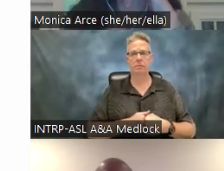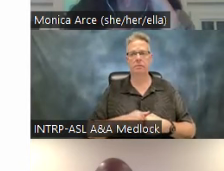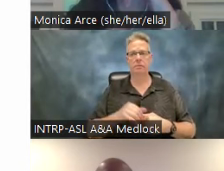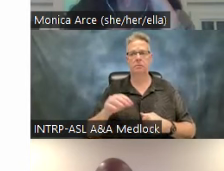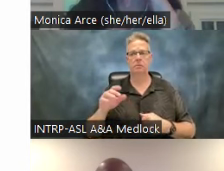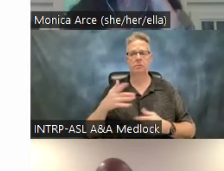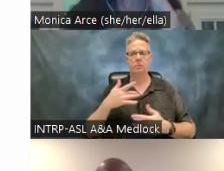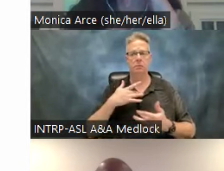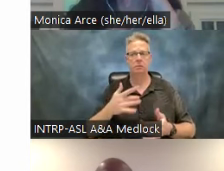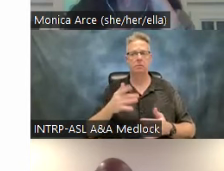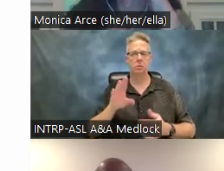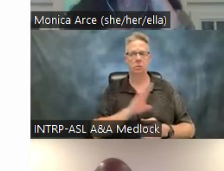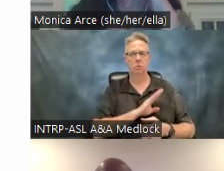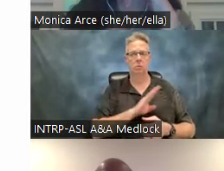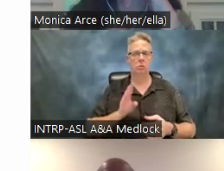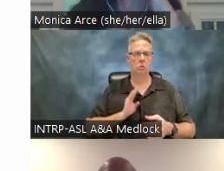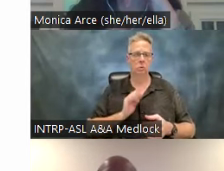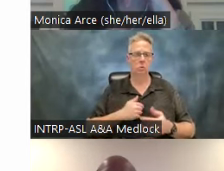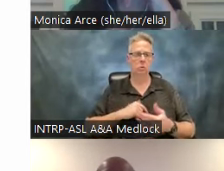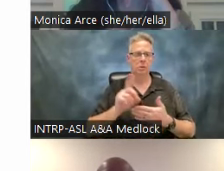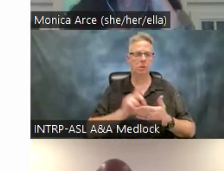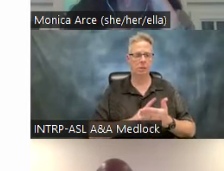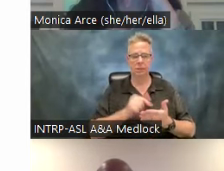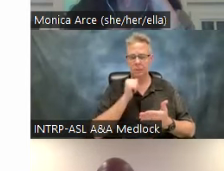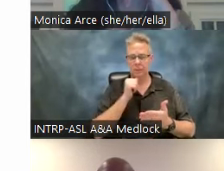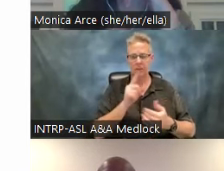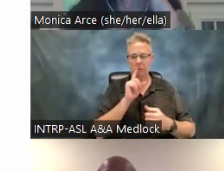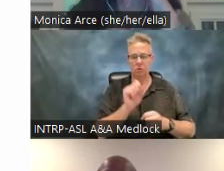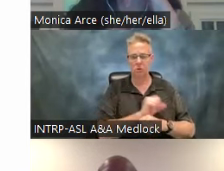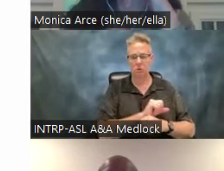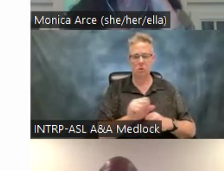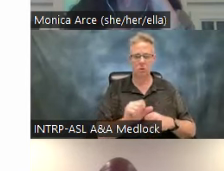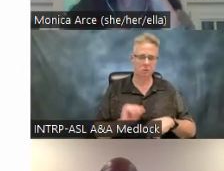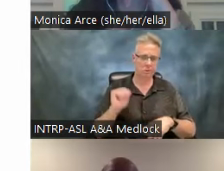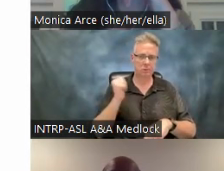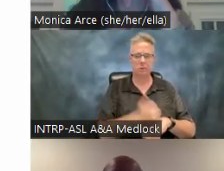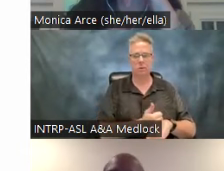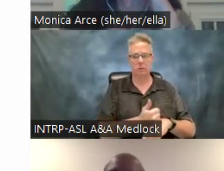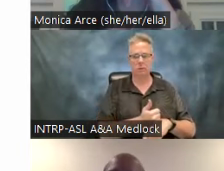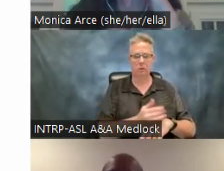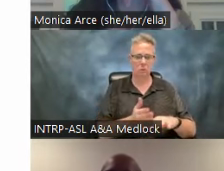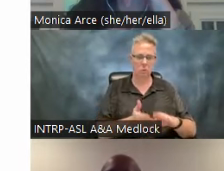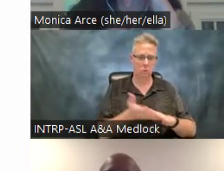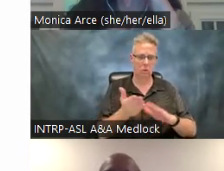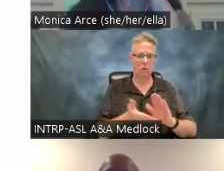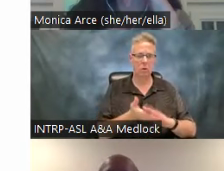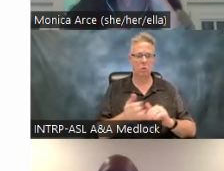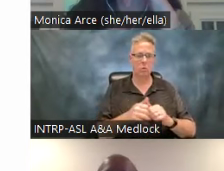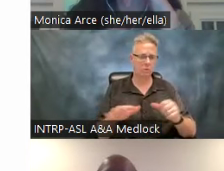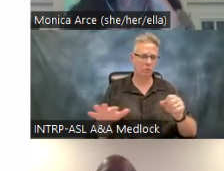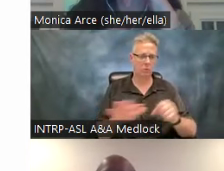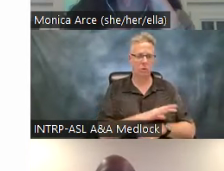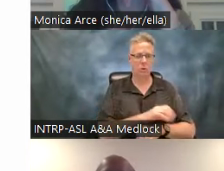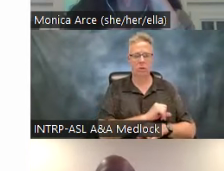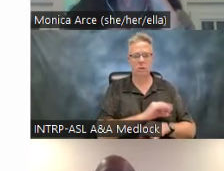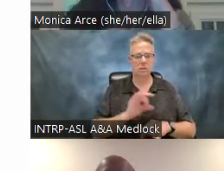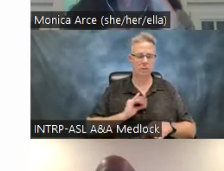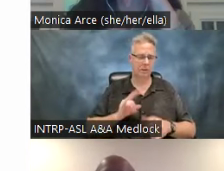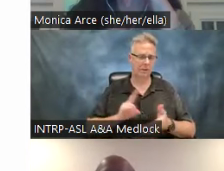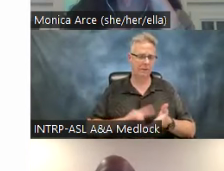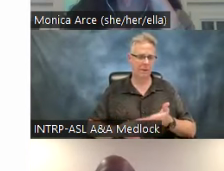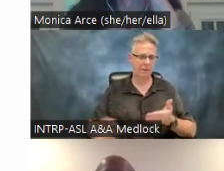that the board that we're designing will not actually be in place and running with a full staff and investigating